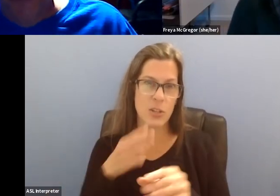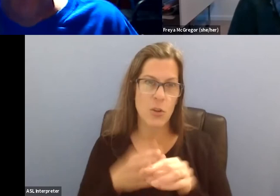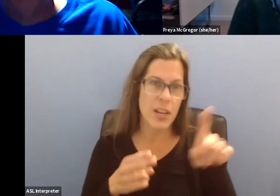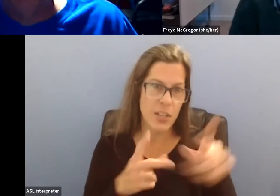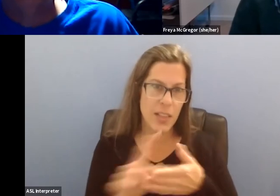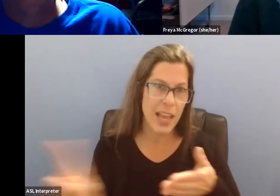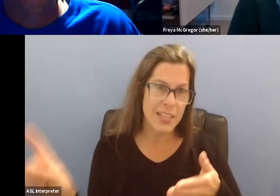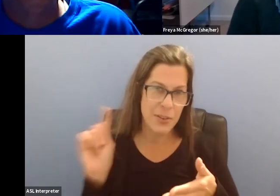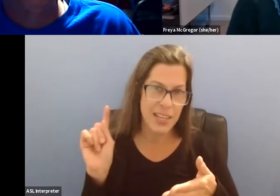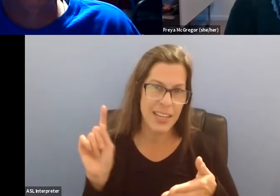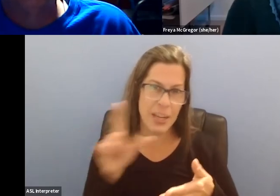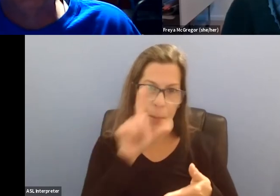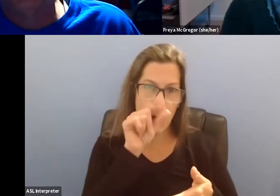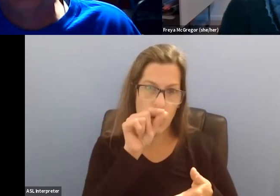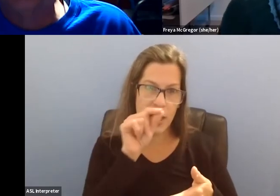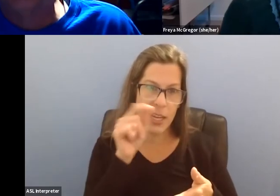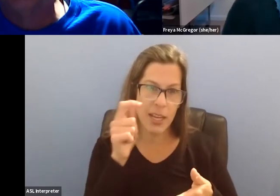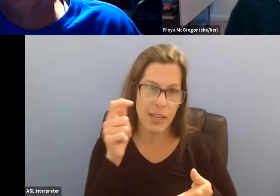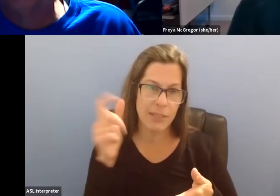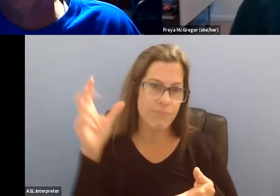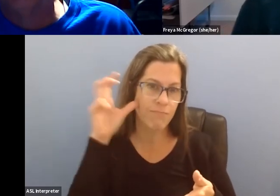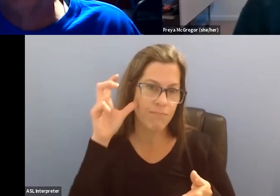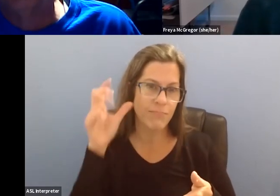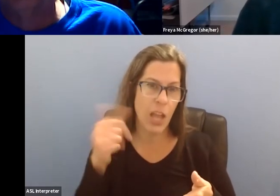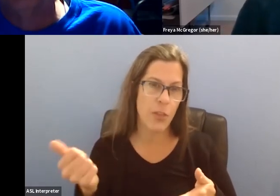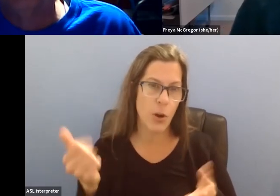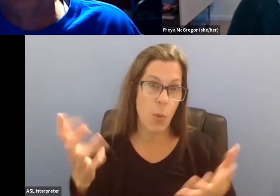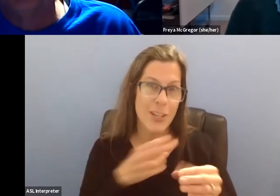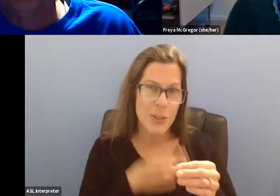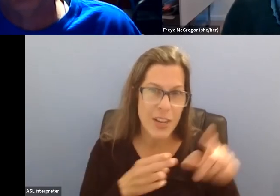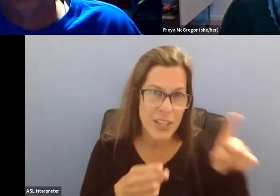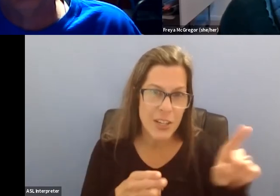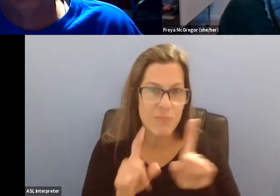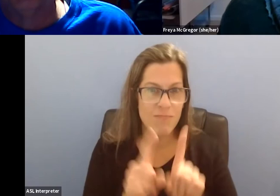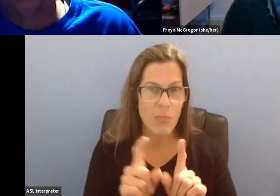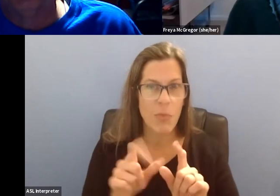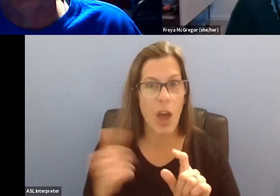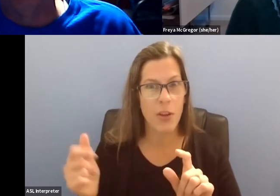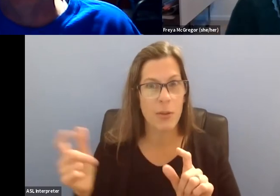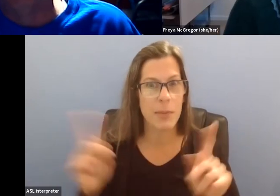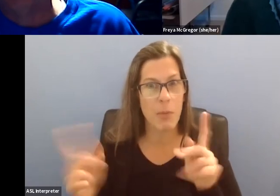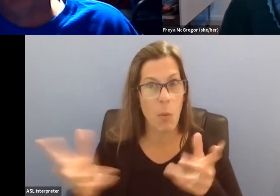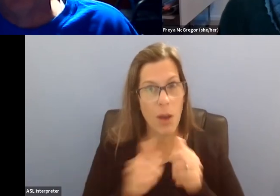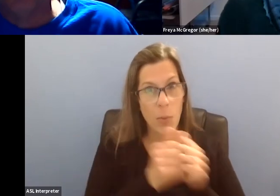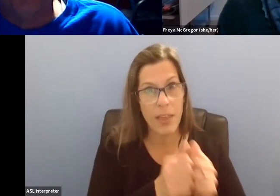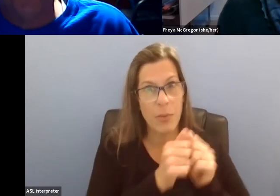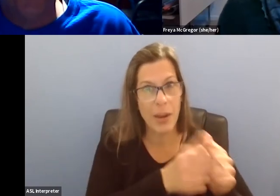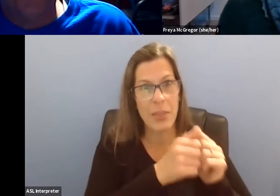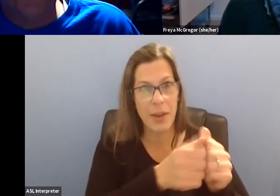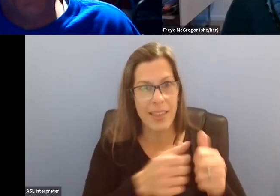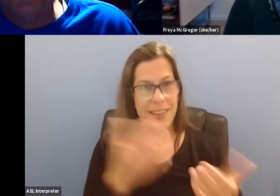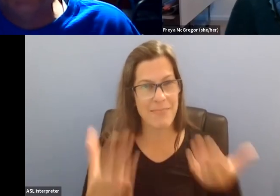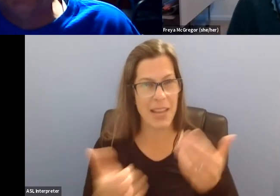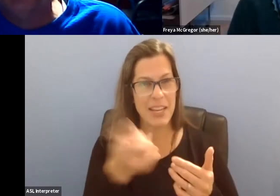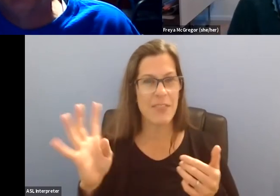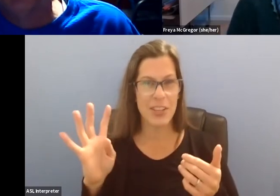another one of our wonderful volunteers says she wants to go birding with you. So you might, oh, and Michael as well. So you might have a few, um,